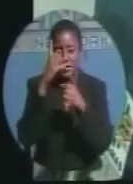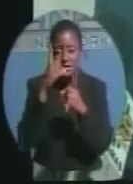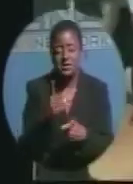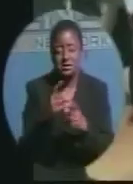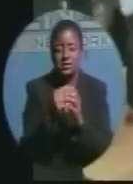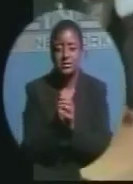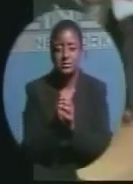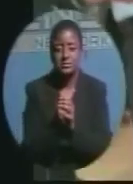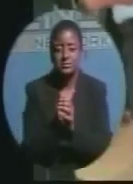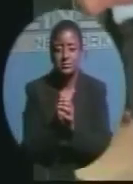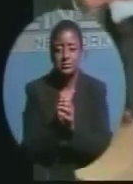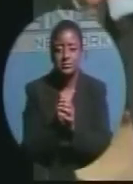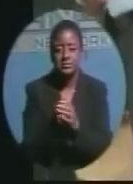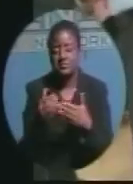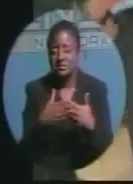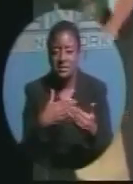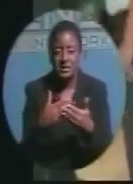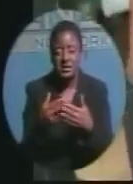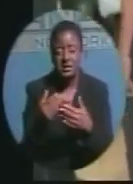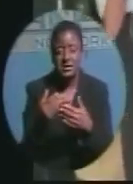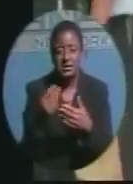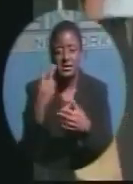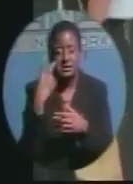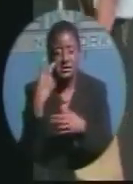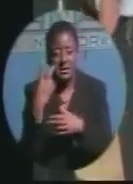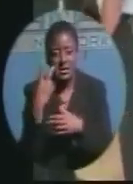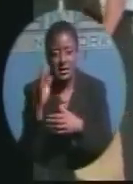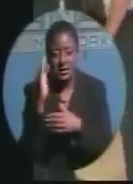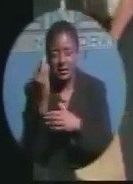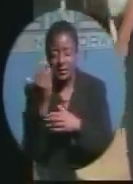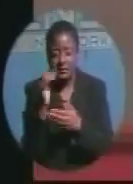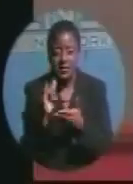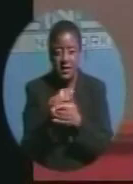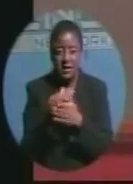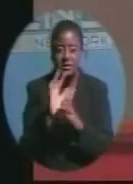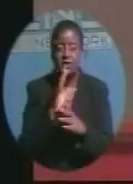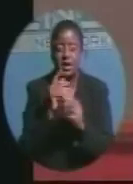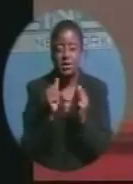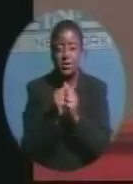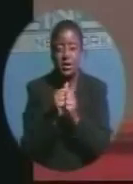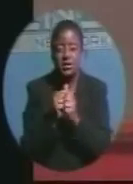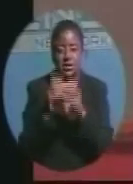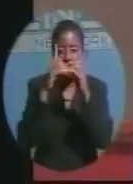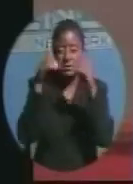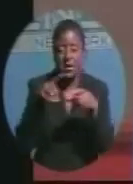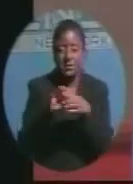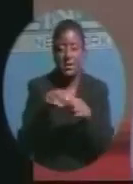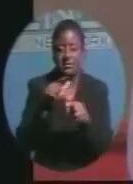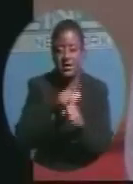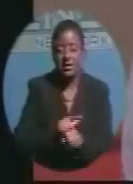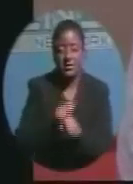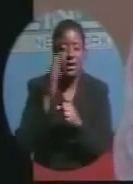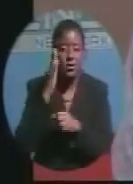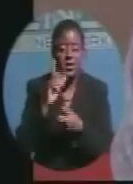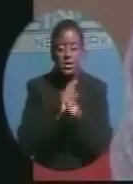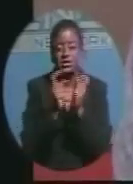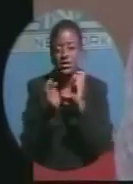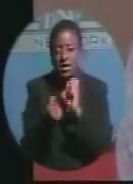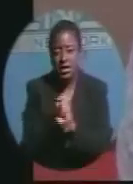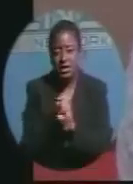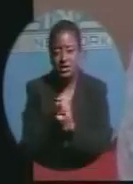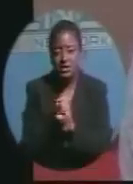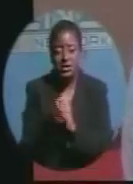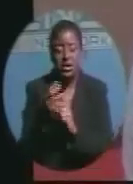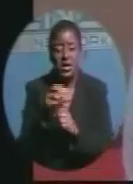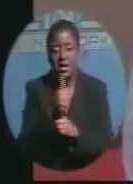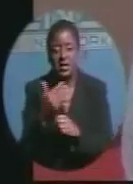process. And it doesn't seem as if talks with the Department of Labor will change anything, as her post, which remains vacant,